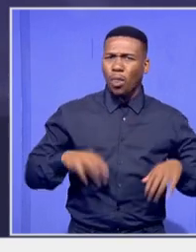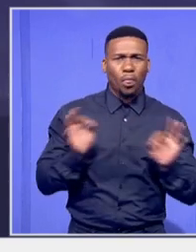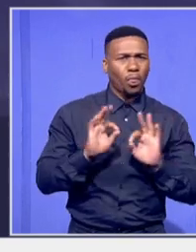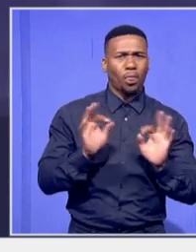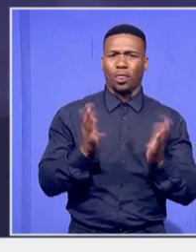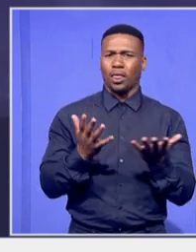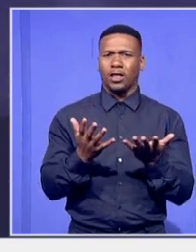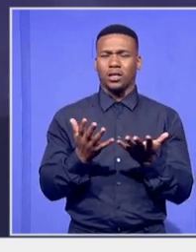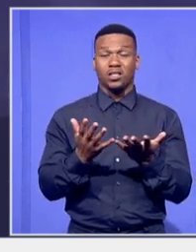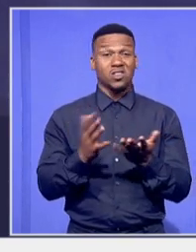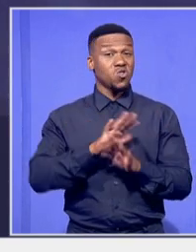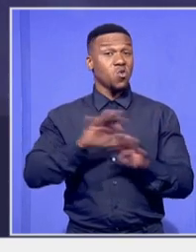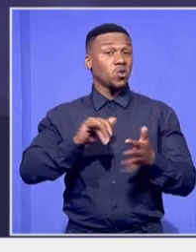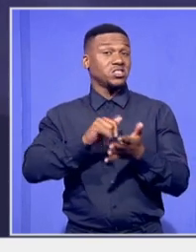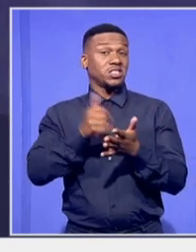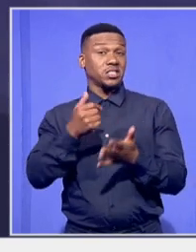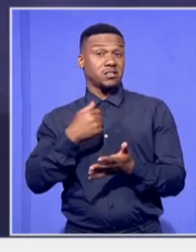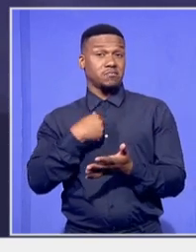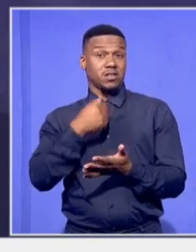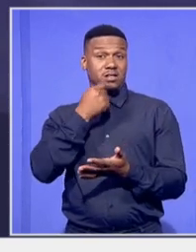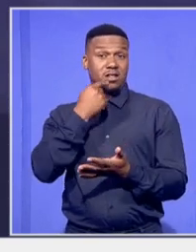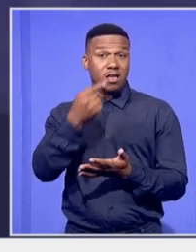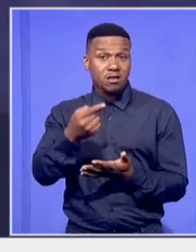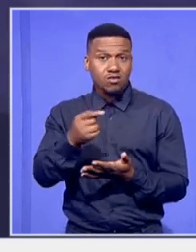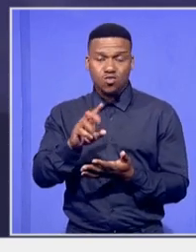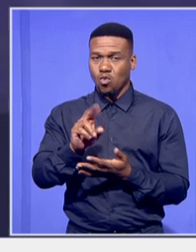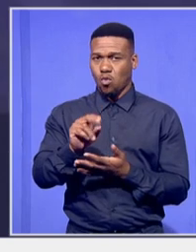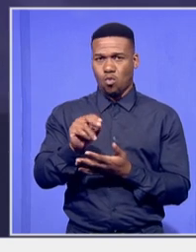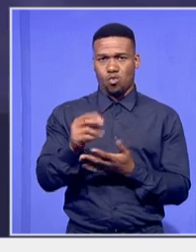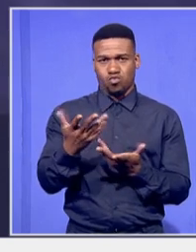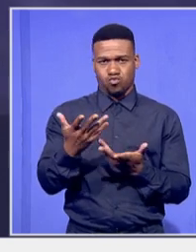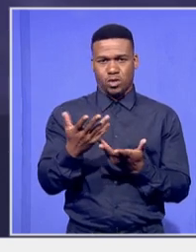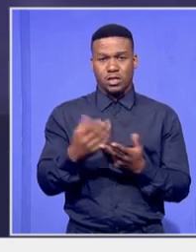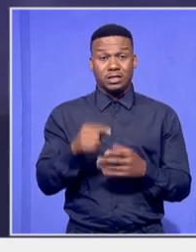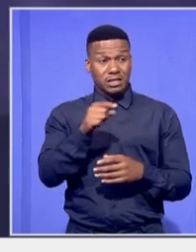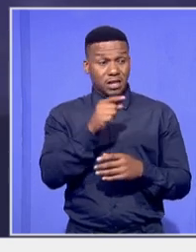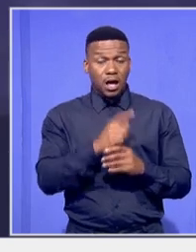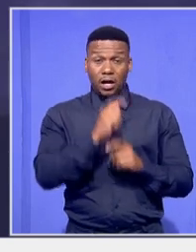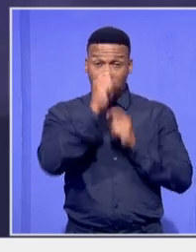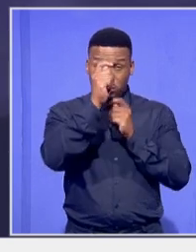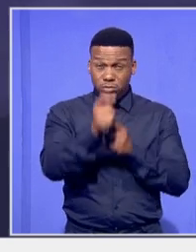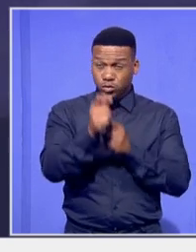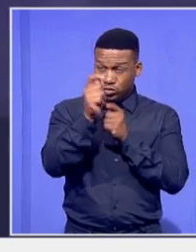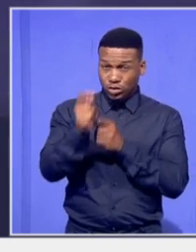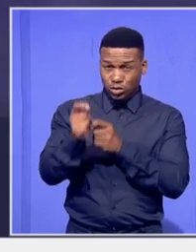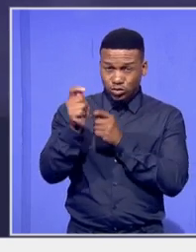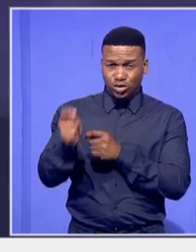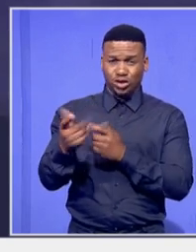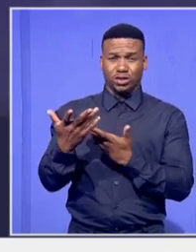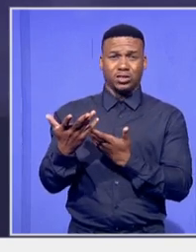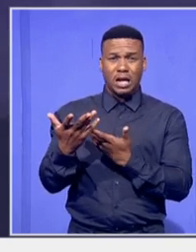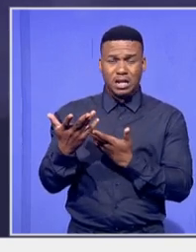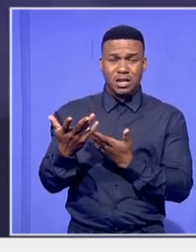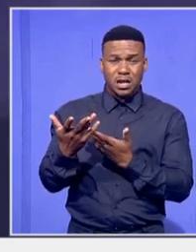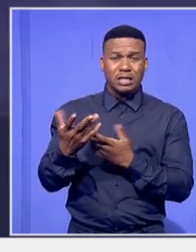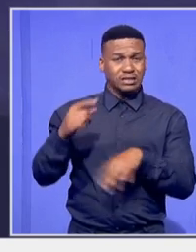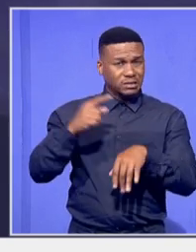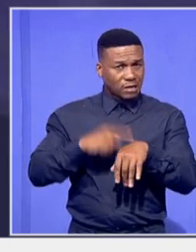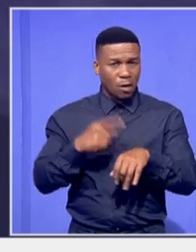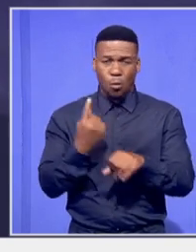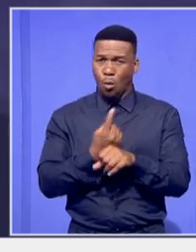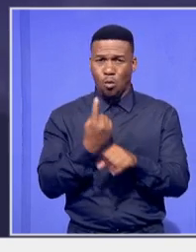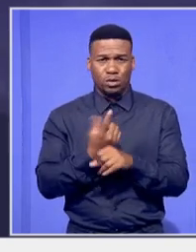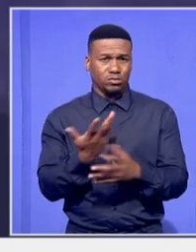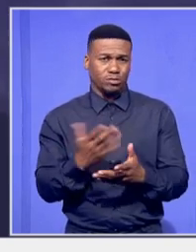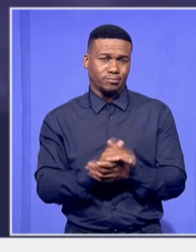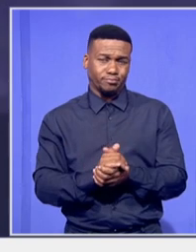aren't just our claims, they encompass independent recognition and evaluation time and time